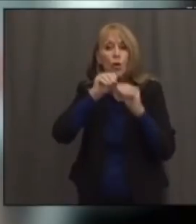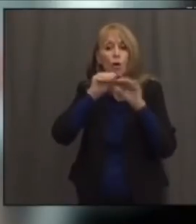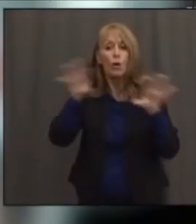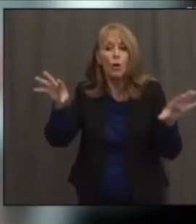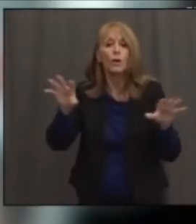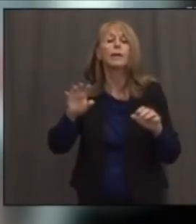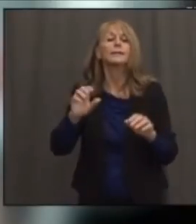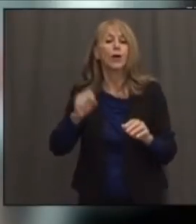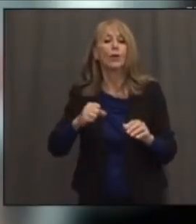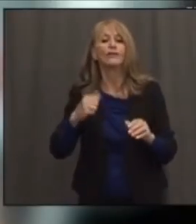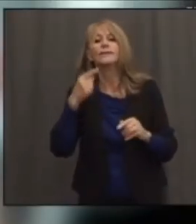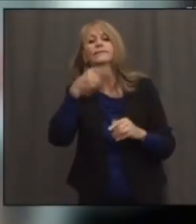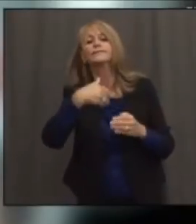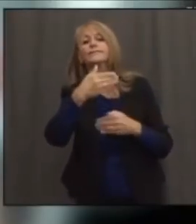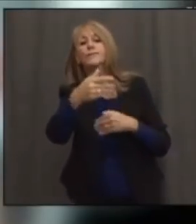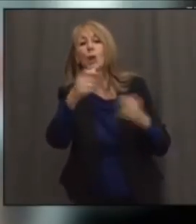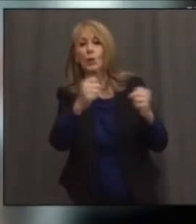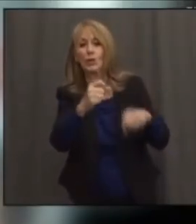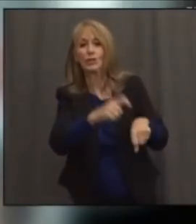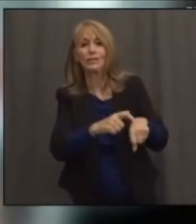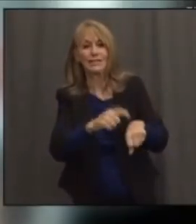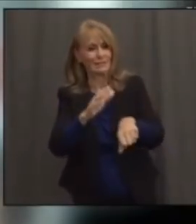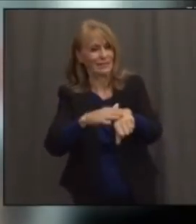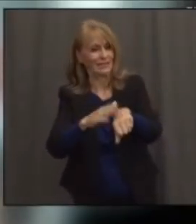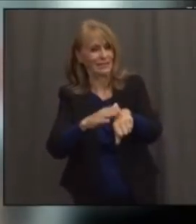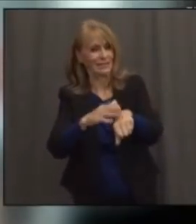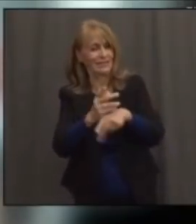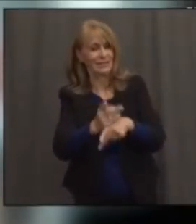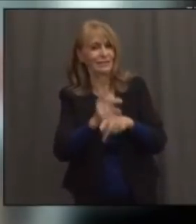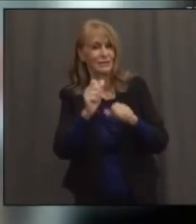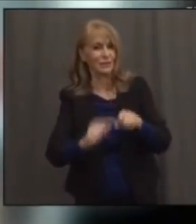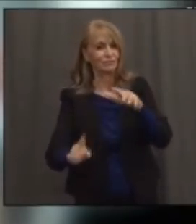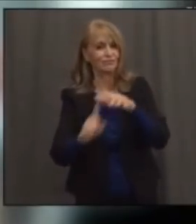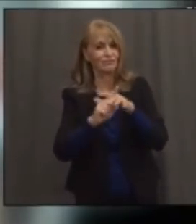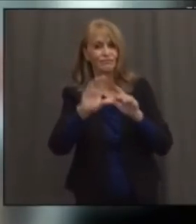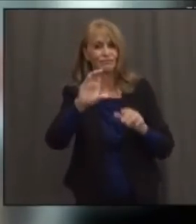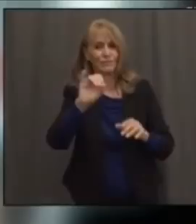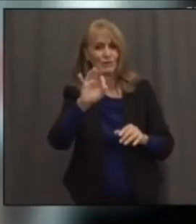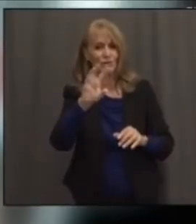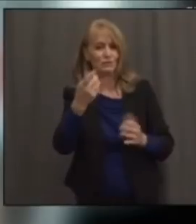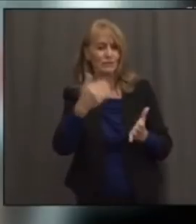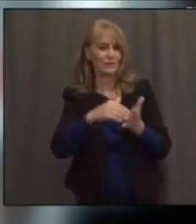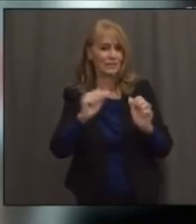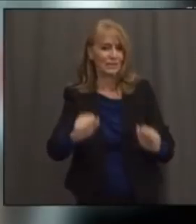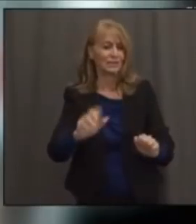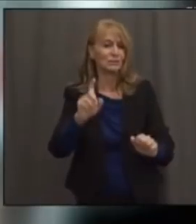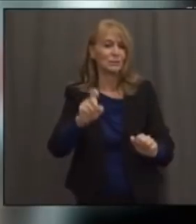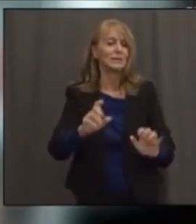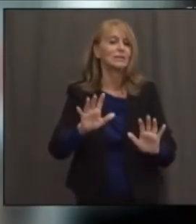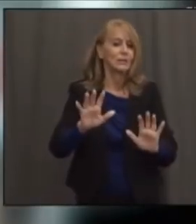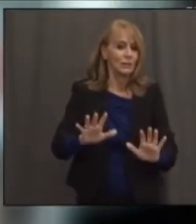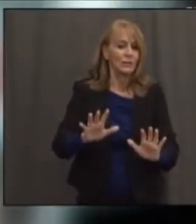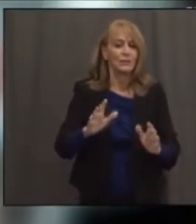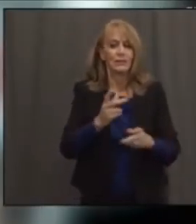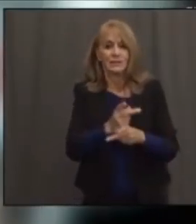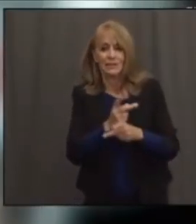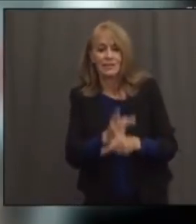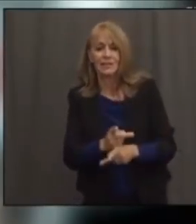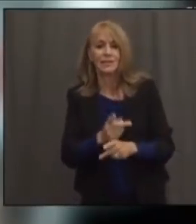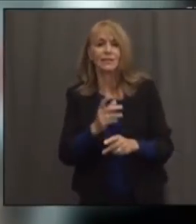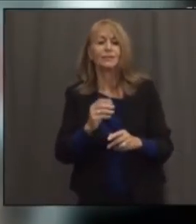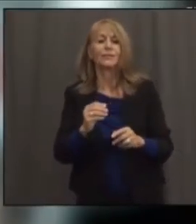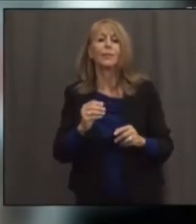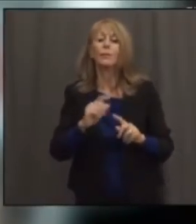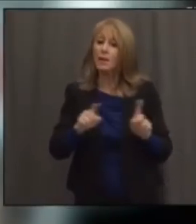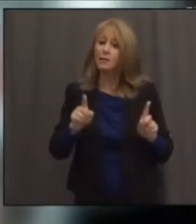think that we need to continue to be vigilant. And, all my discussions with you, you're focused on those future risks.